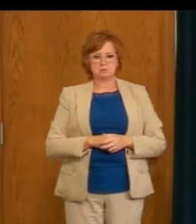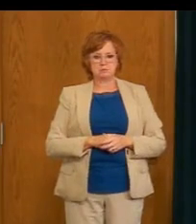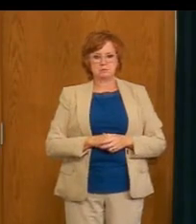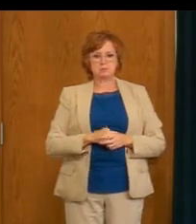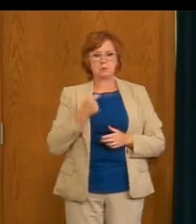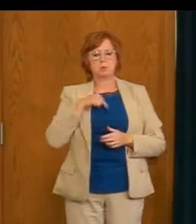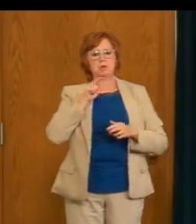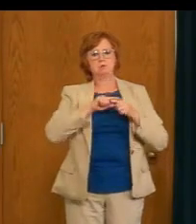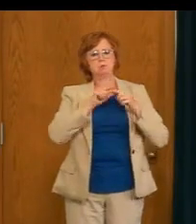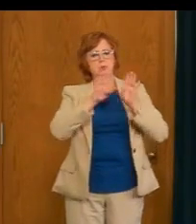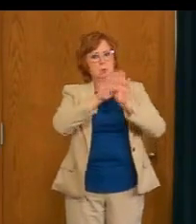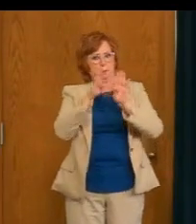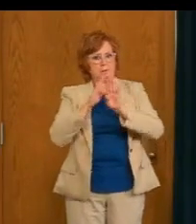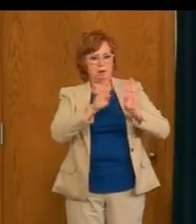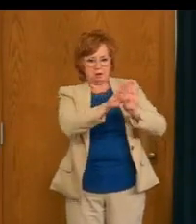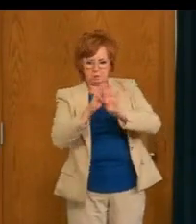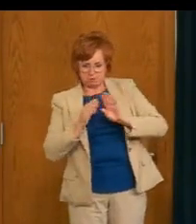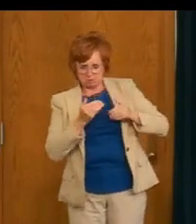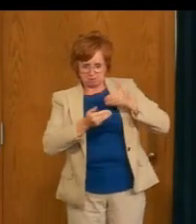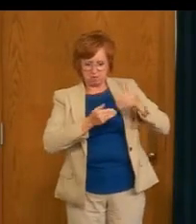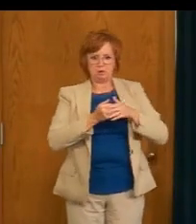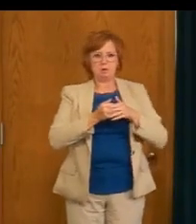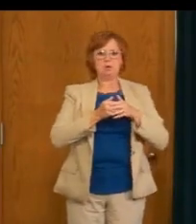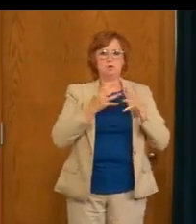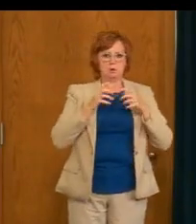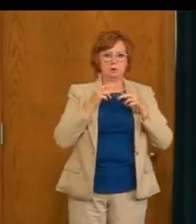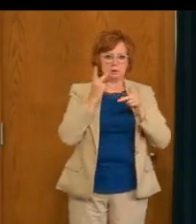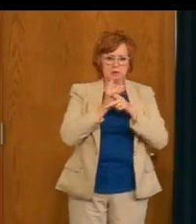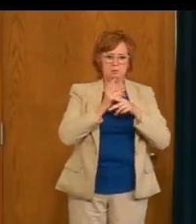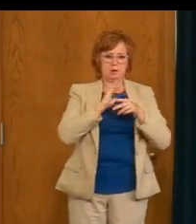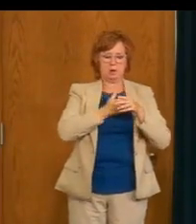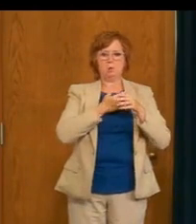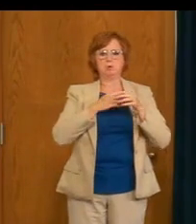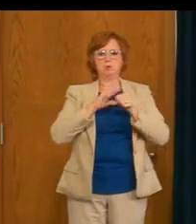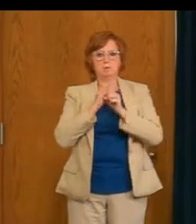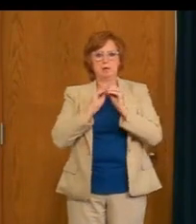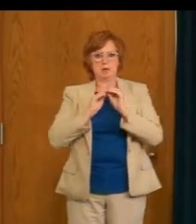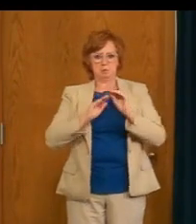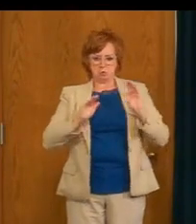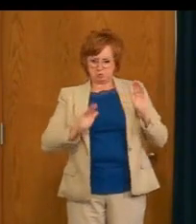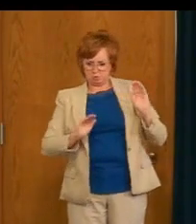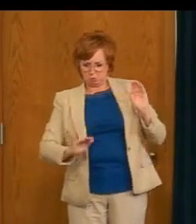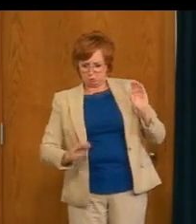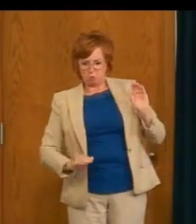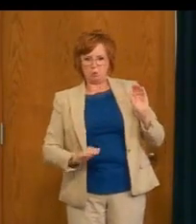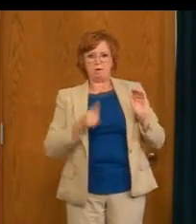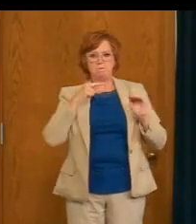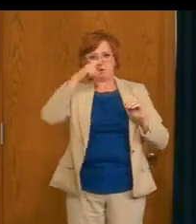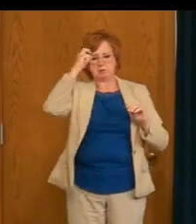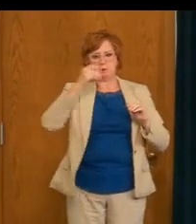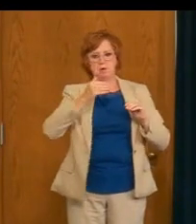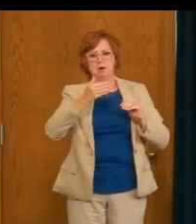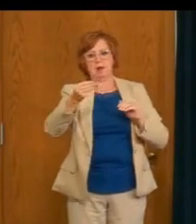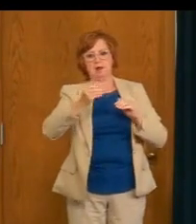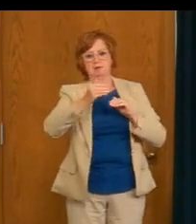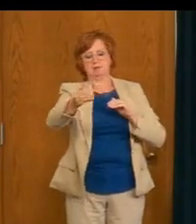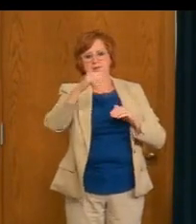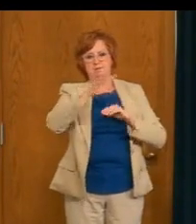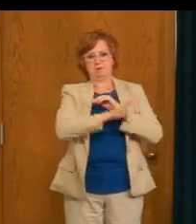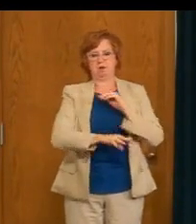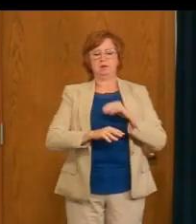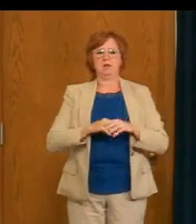numbers low, even as we are doing more and more and throughout the summer and also into the fall. And with that, I'll